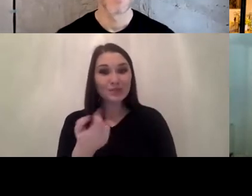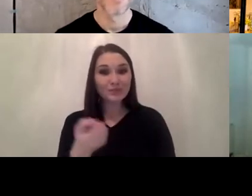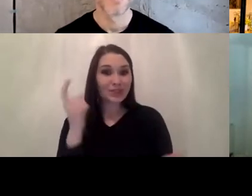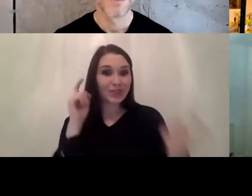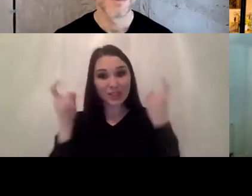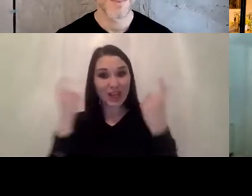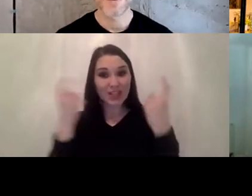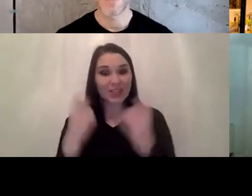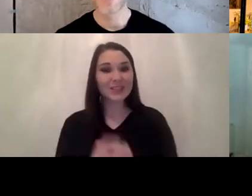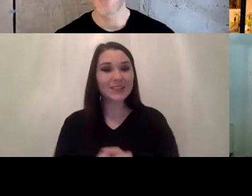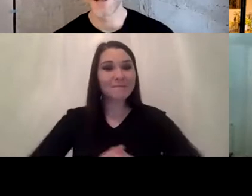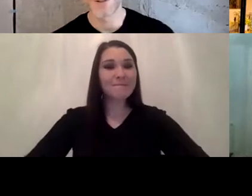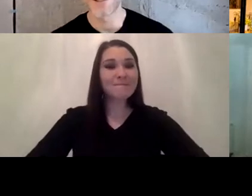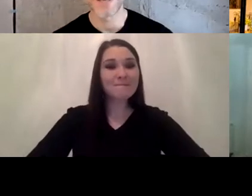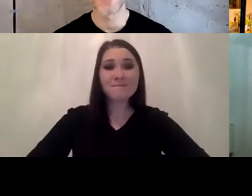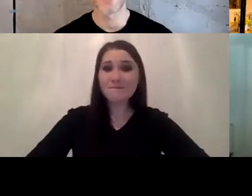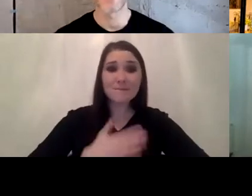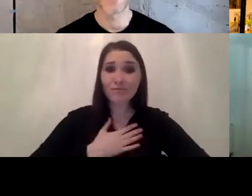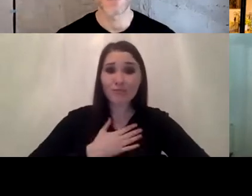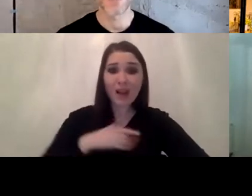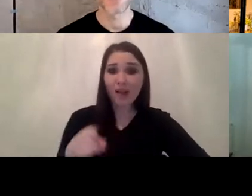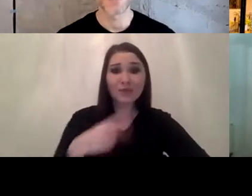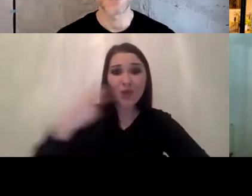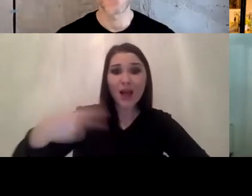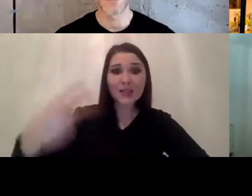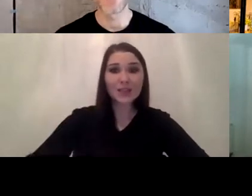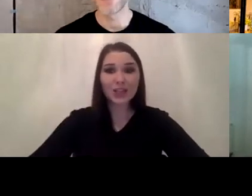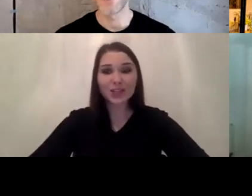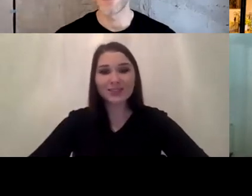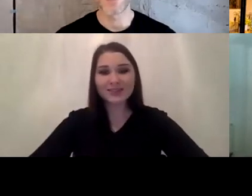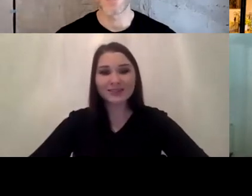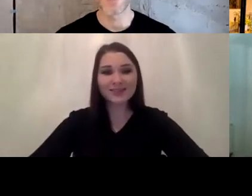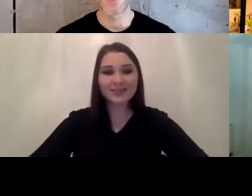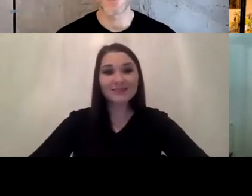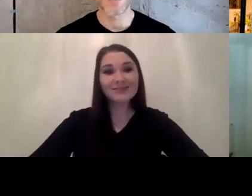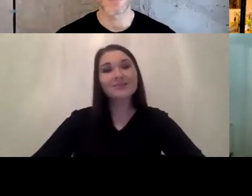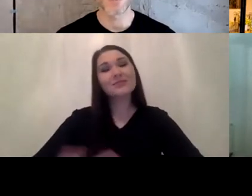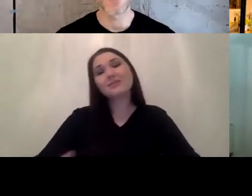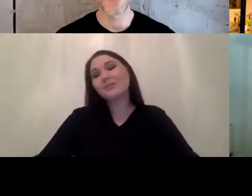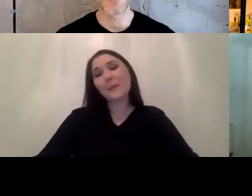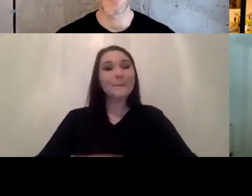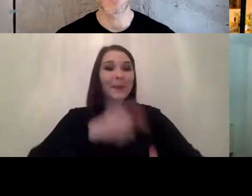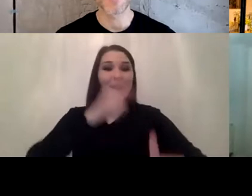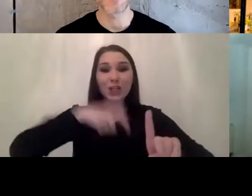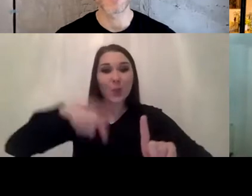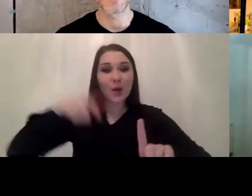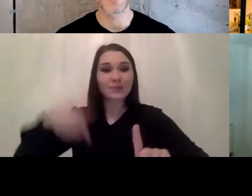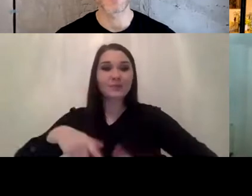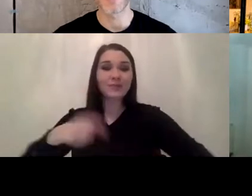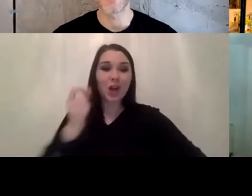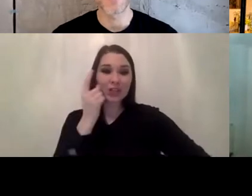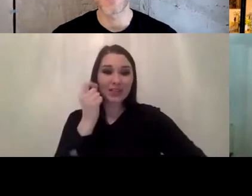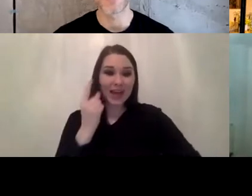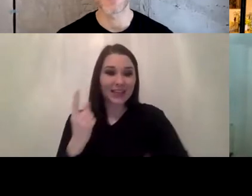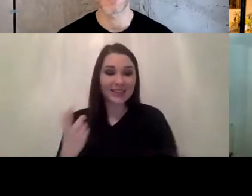tonight? I mean, I loved Julie's answer. I think I was, being human and understanding, what's how people are doing and